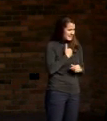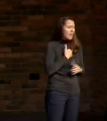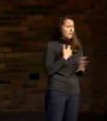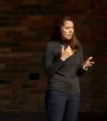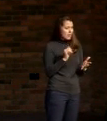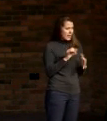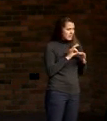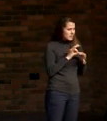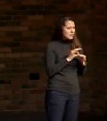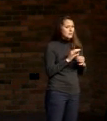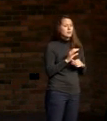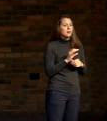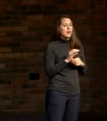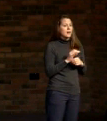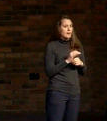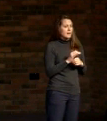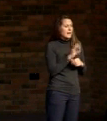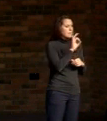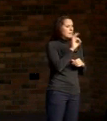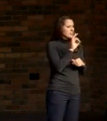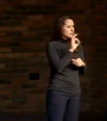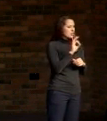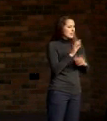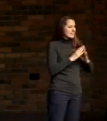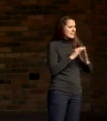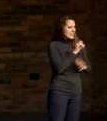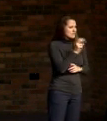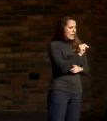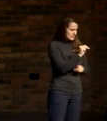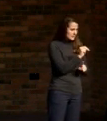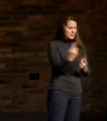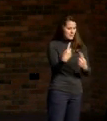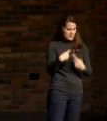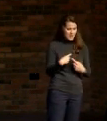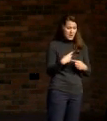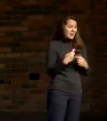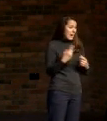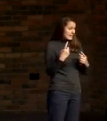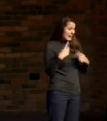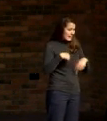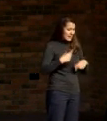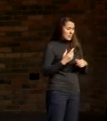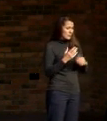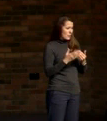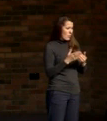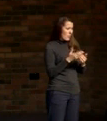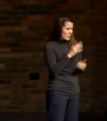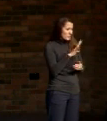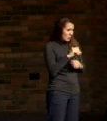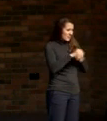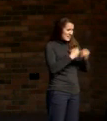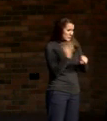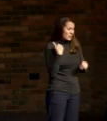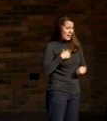to pastoring in the city of Jackson. Coming here almost 40 years ago when I was 20 years old